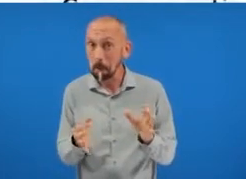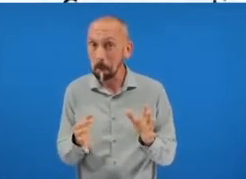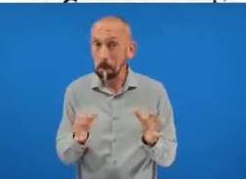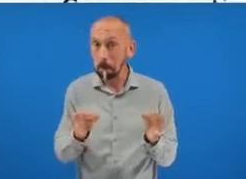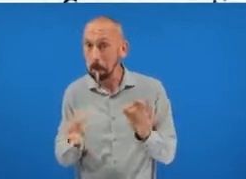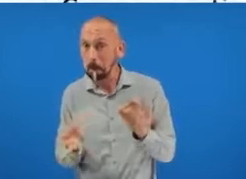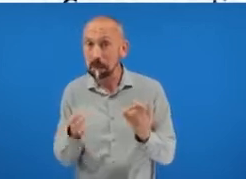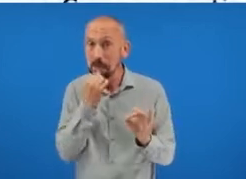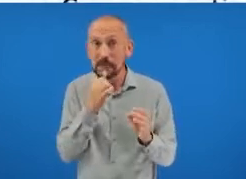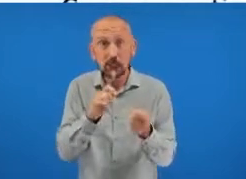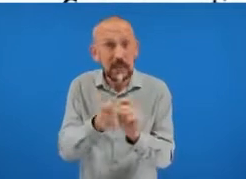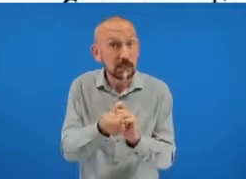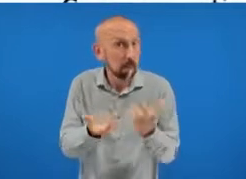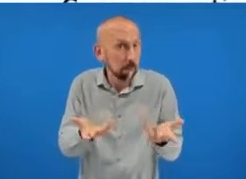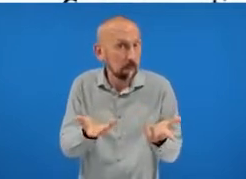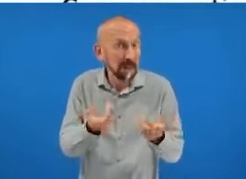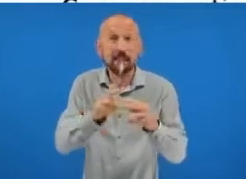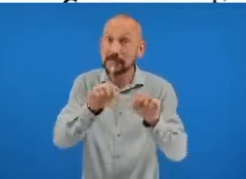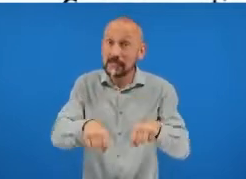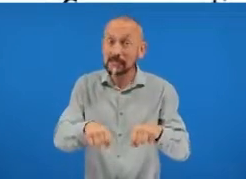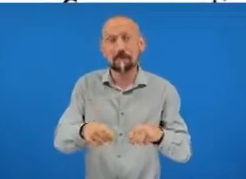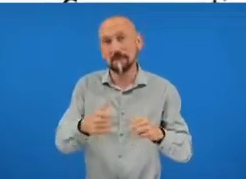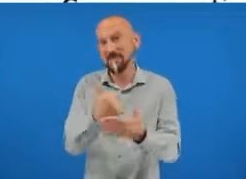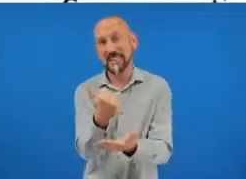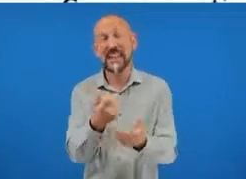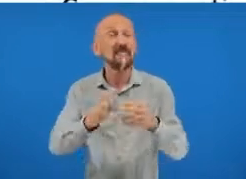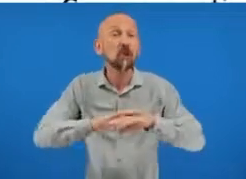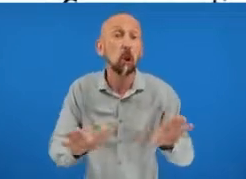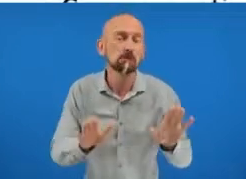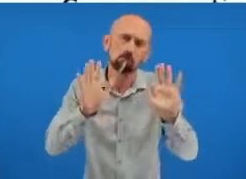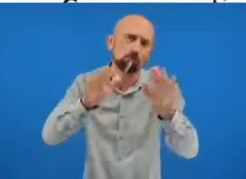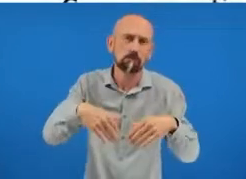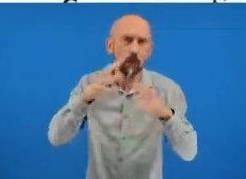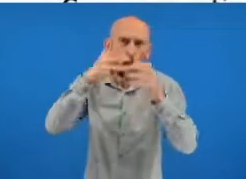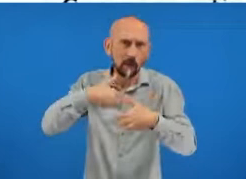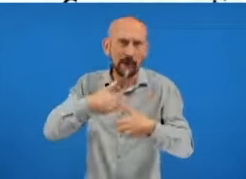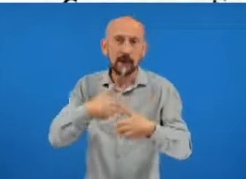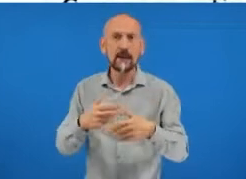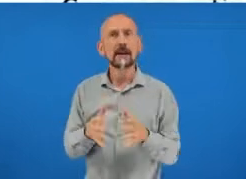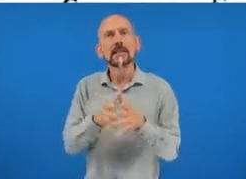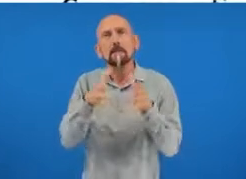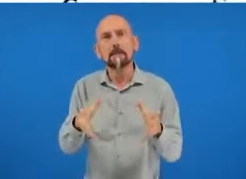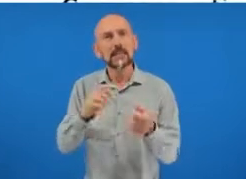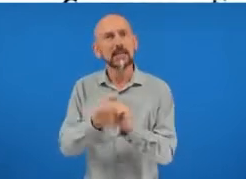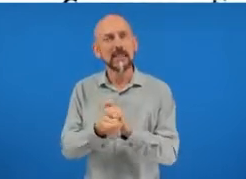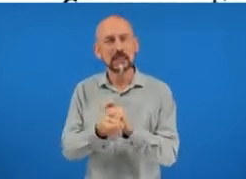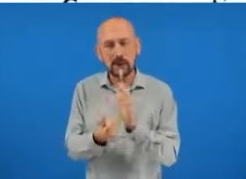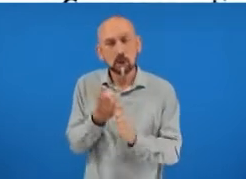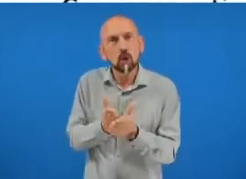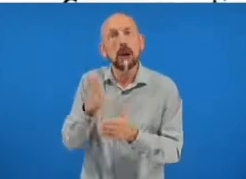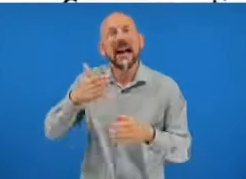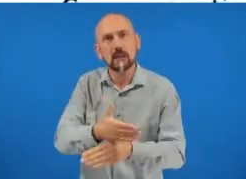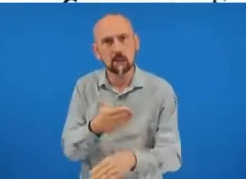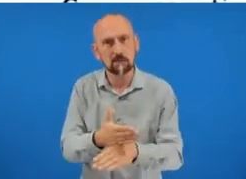talk? If so, wonderful. But if not, don't worry, because the greatest changes come from action, from trying things out